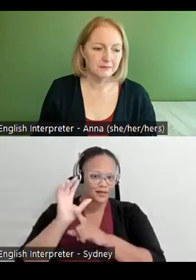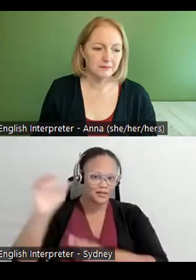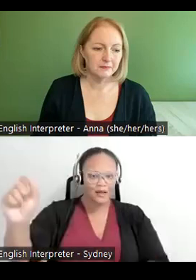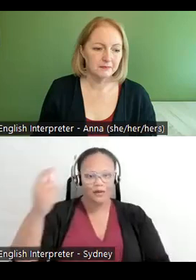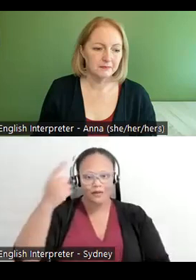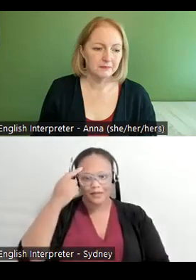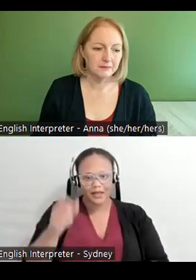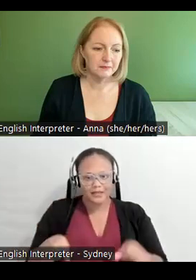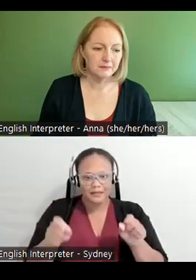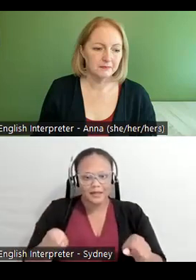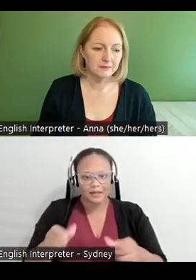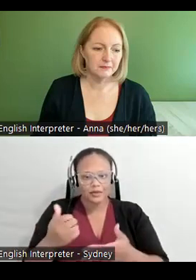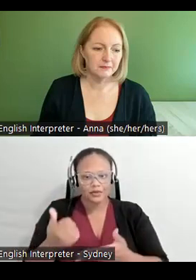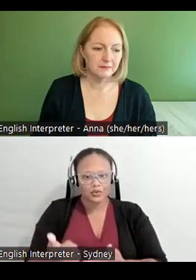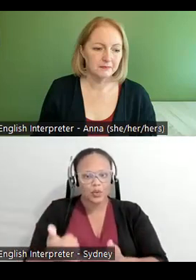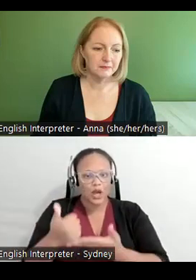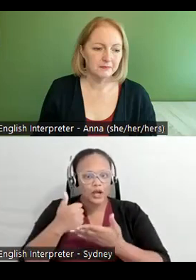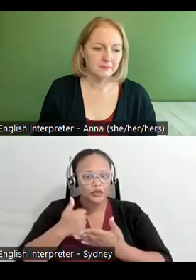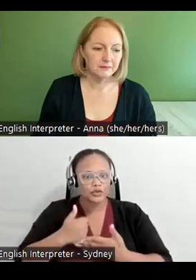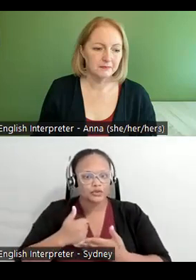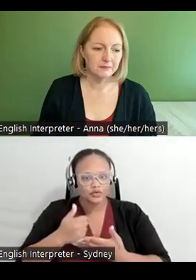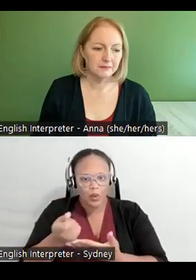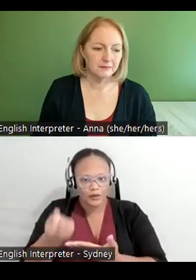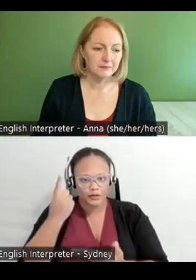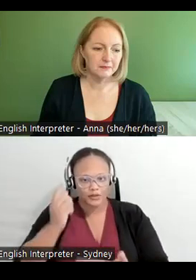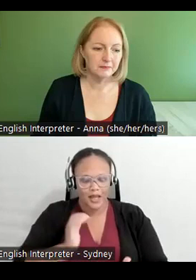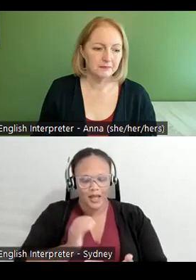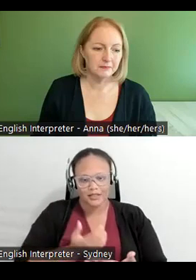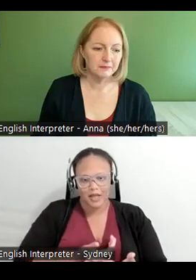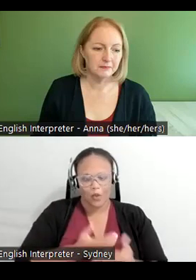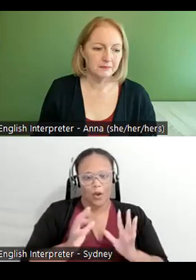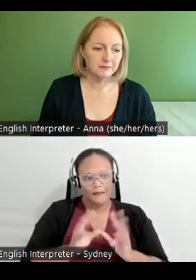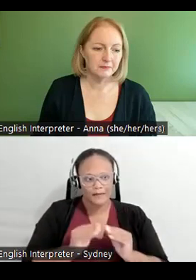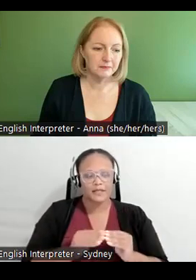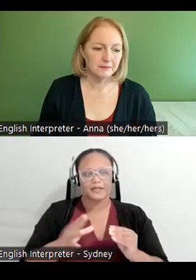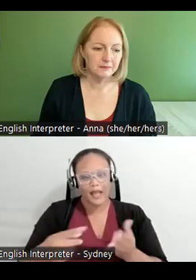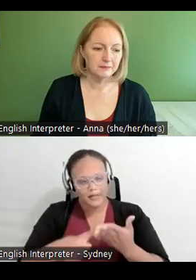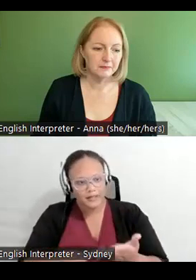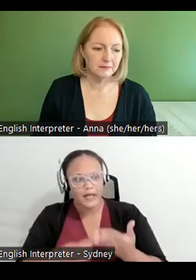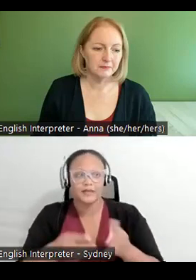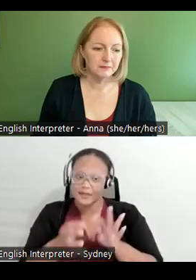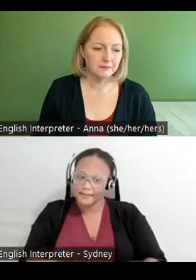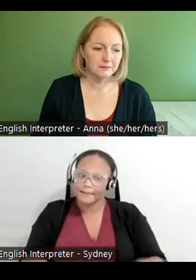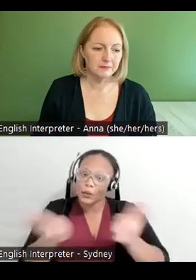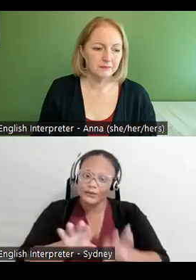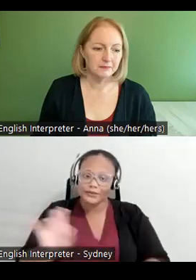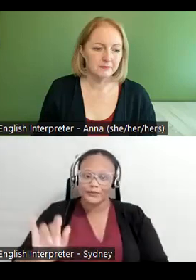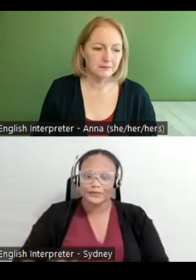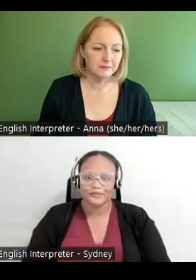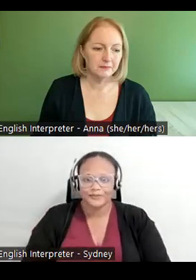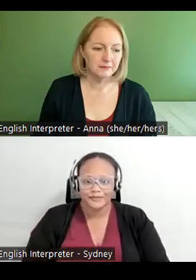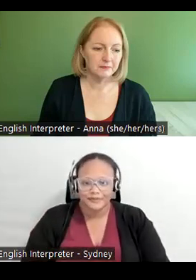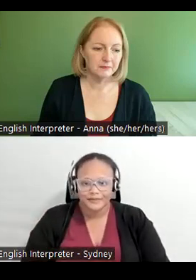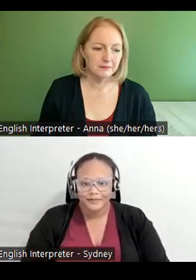our meetings and discuss with us is just as critical for us too. So thank you for that.